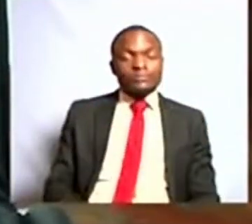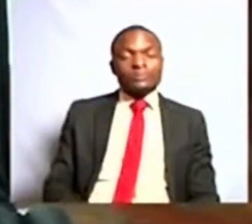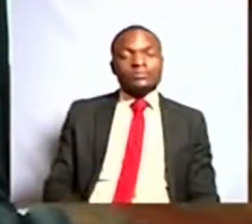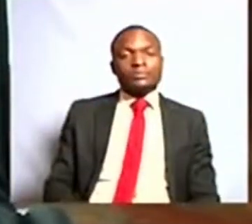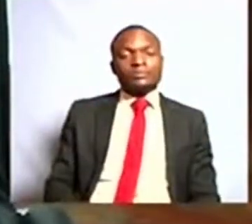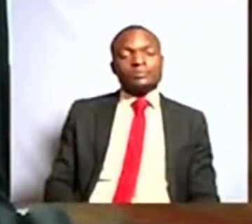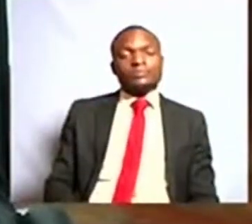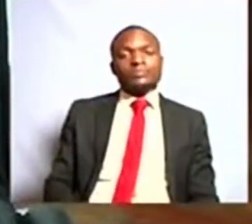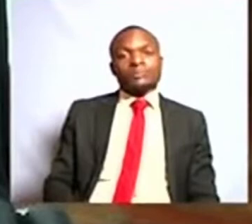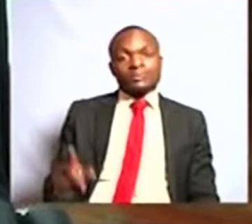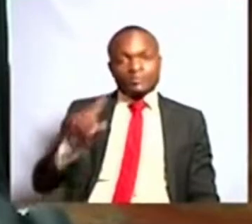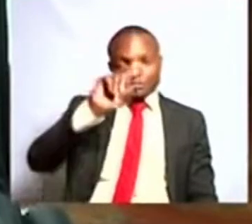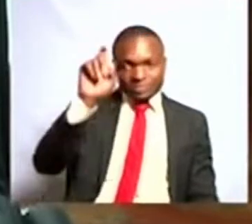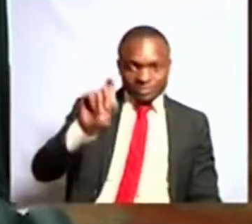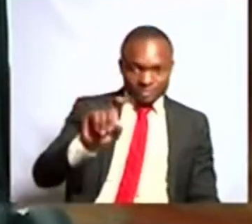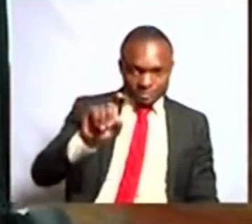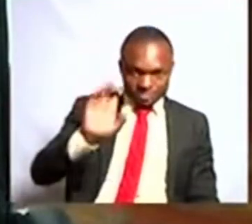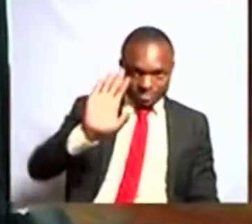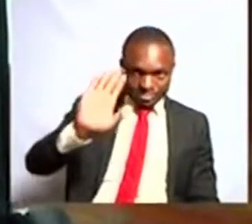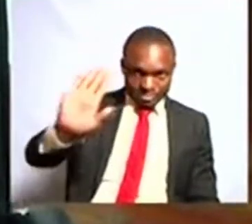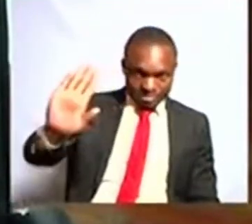now my question is,